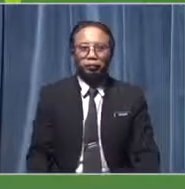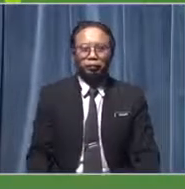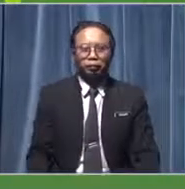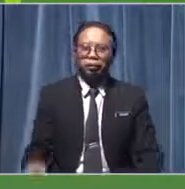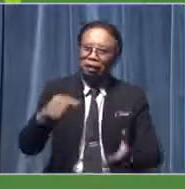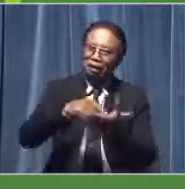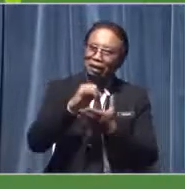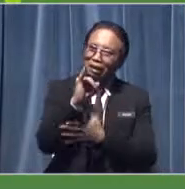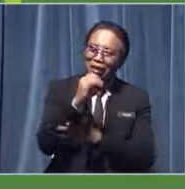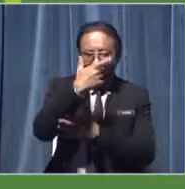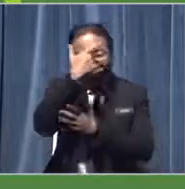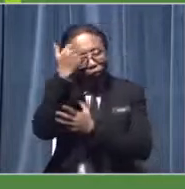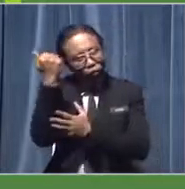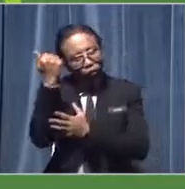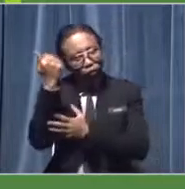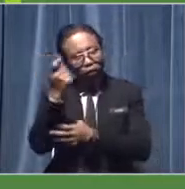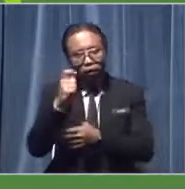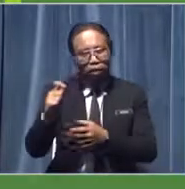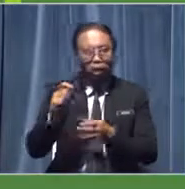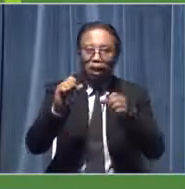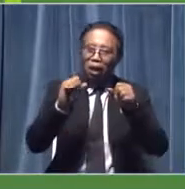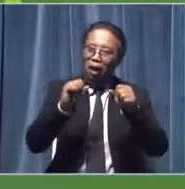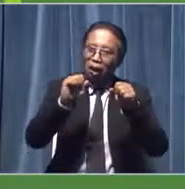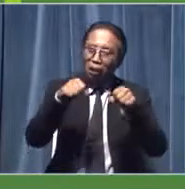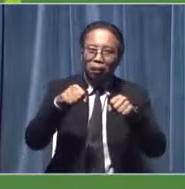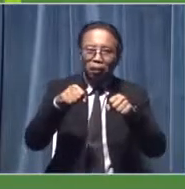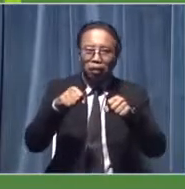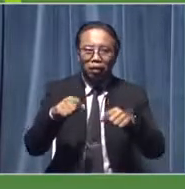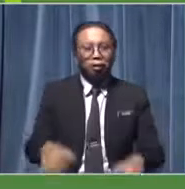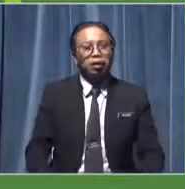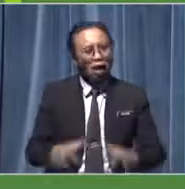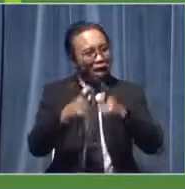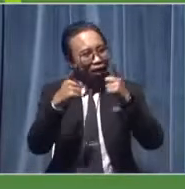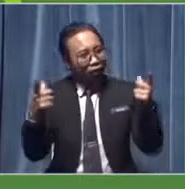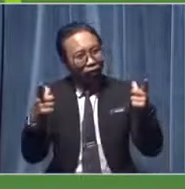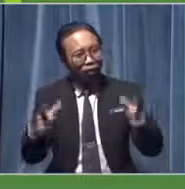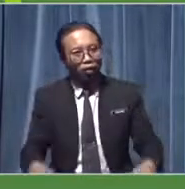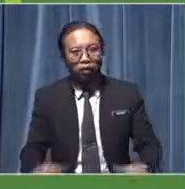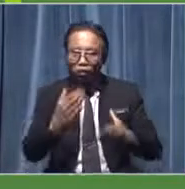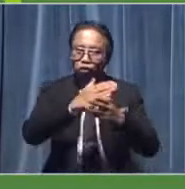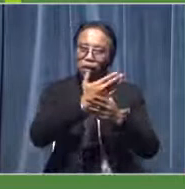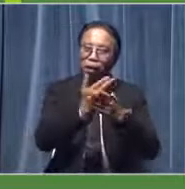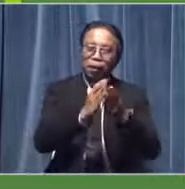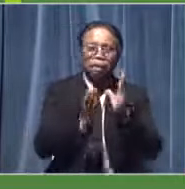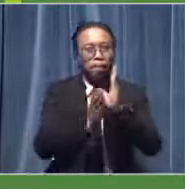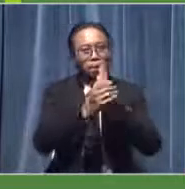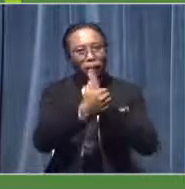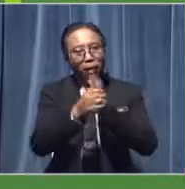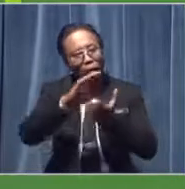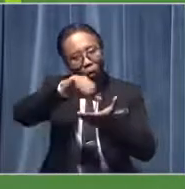This is because the applied potential difference is shared by all